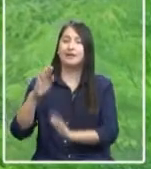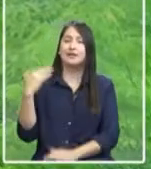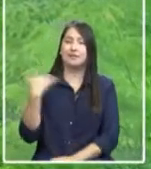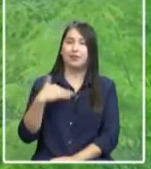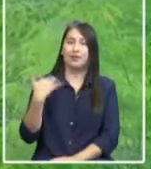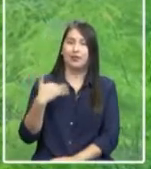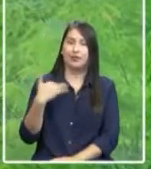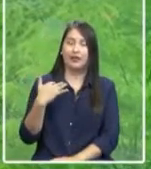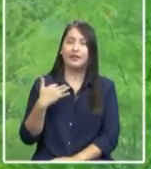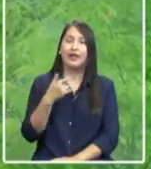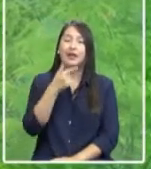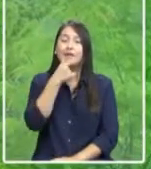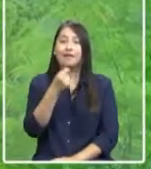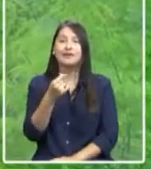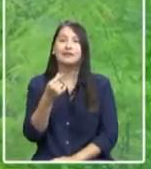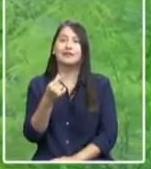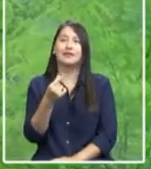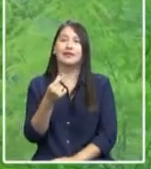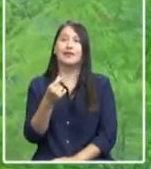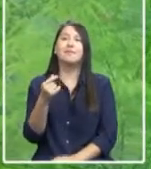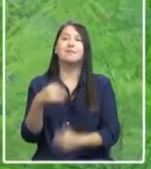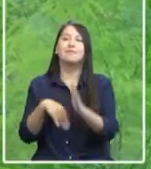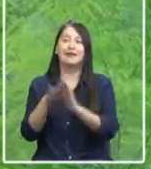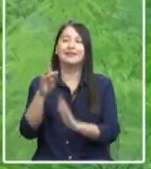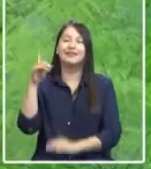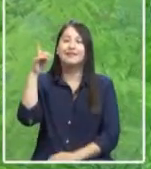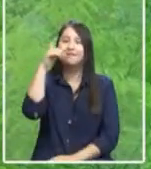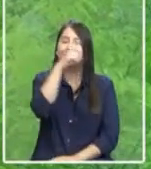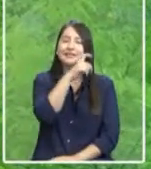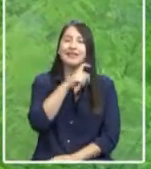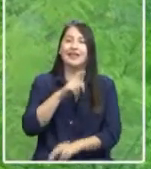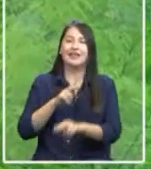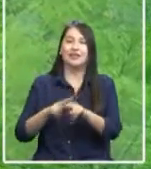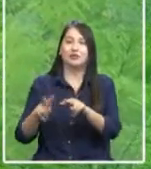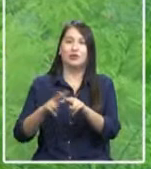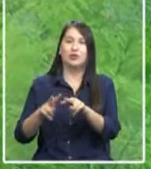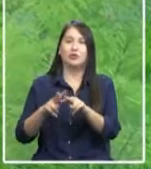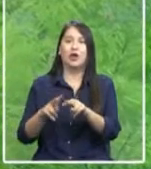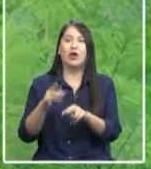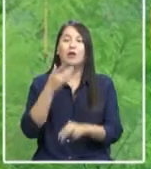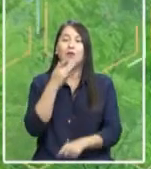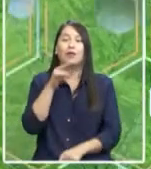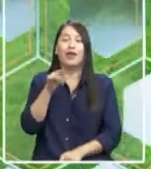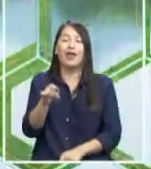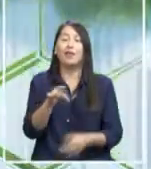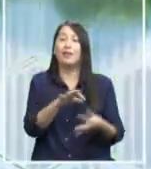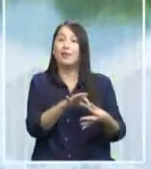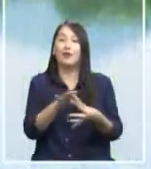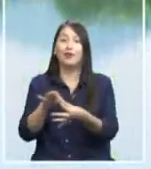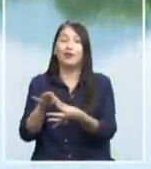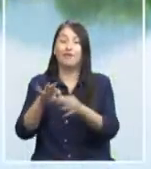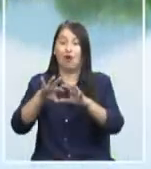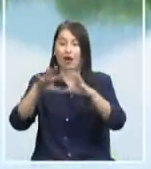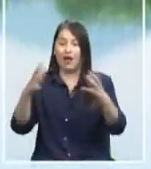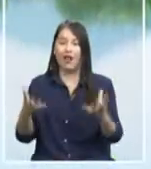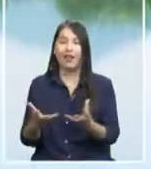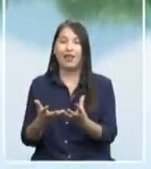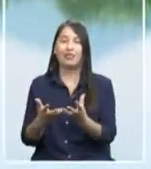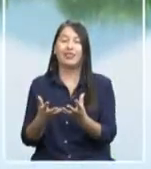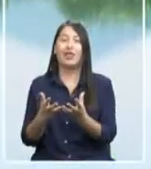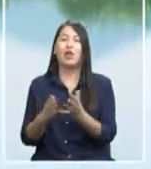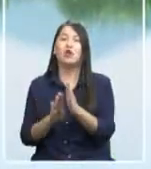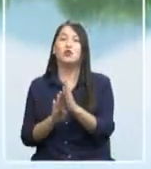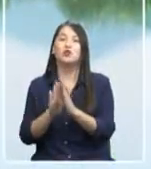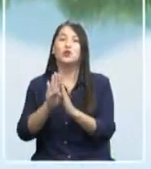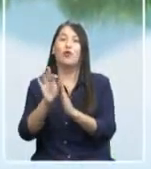emission, which we are very difficult to get under control because the whole way we run our